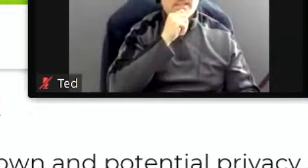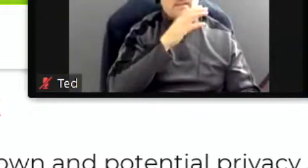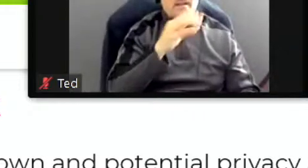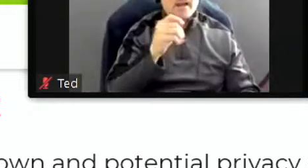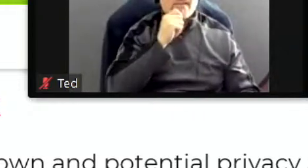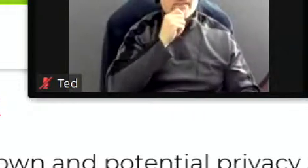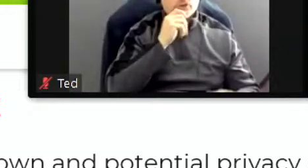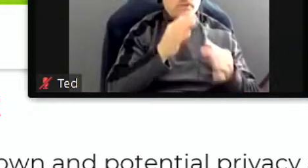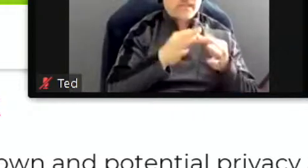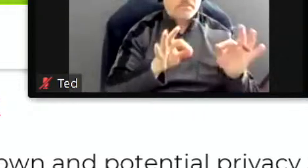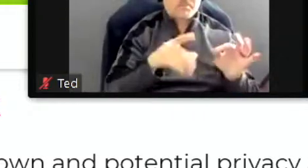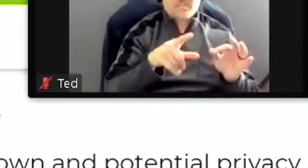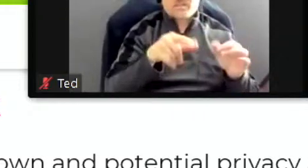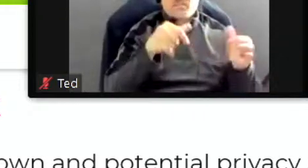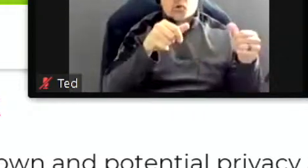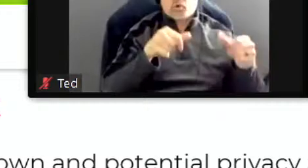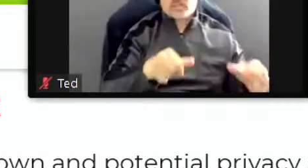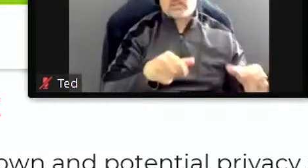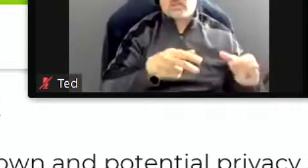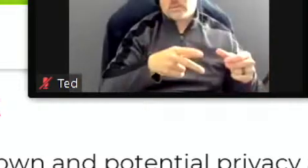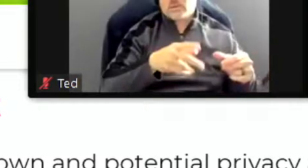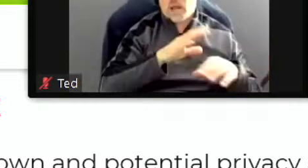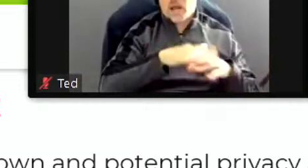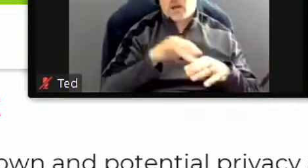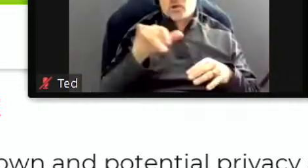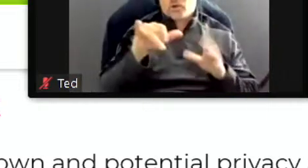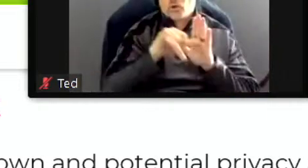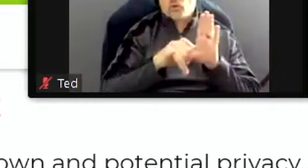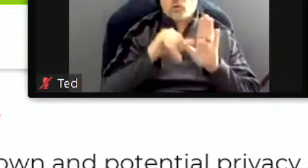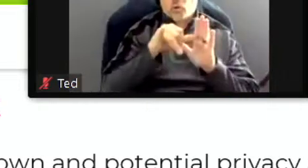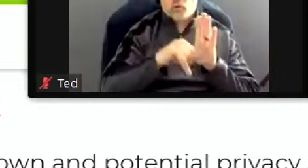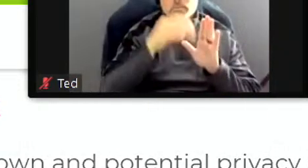and posted on YouTube, so please be aware of that.